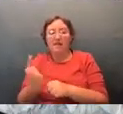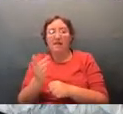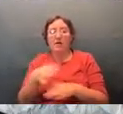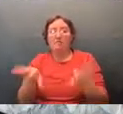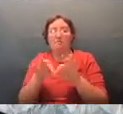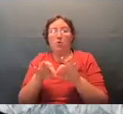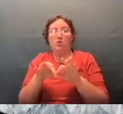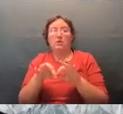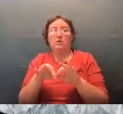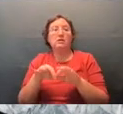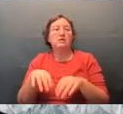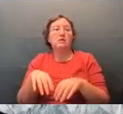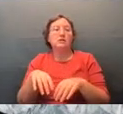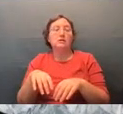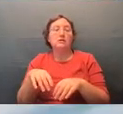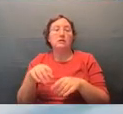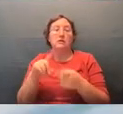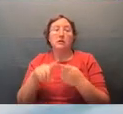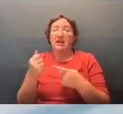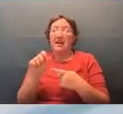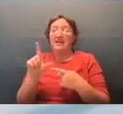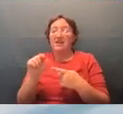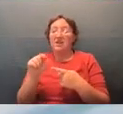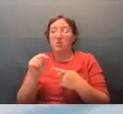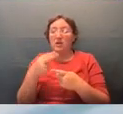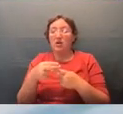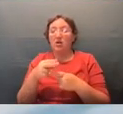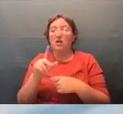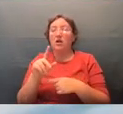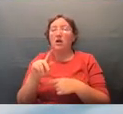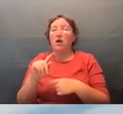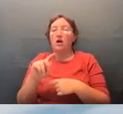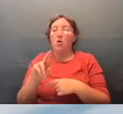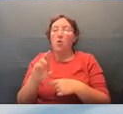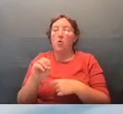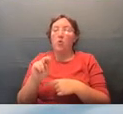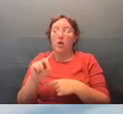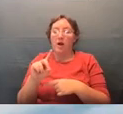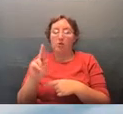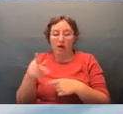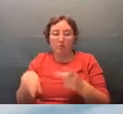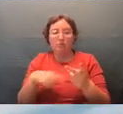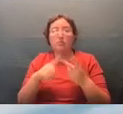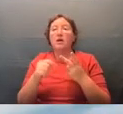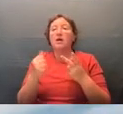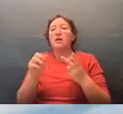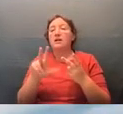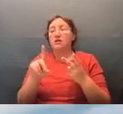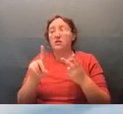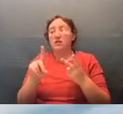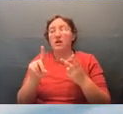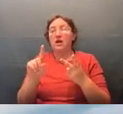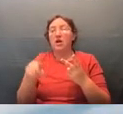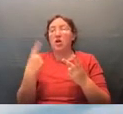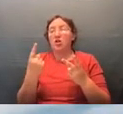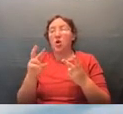that have been filmed. In 1920, there was a movie called The Roundup. In 1938, The Lone Ranger was